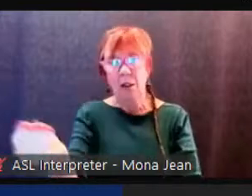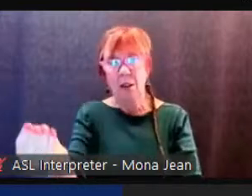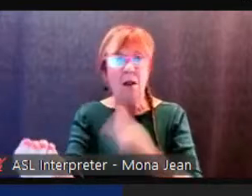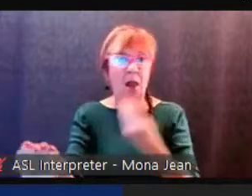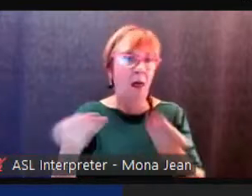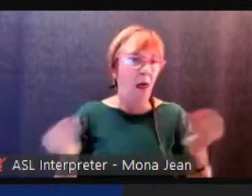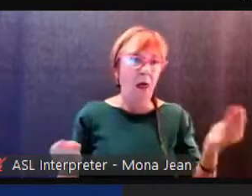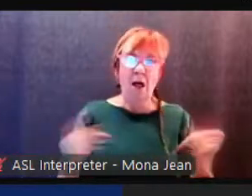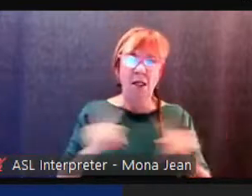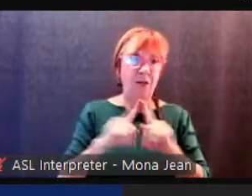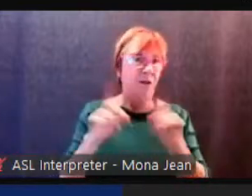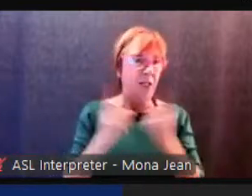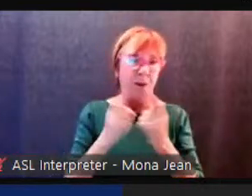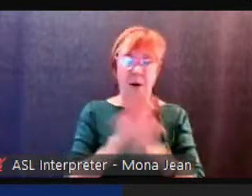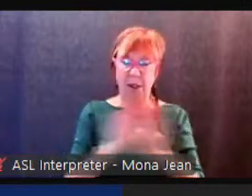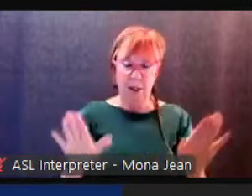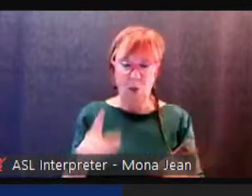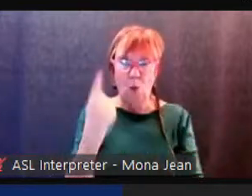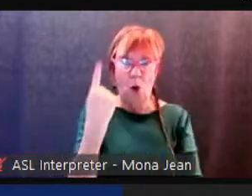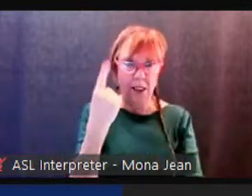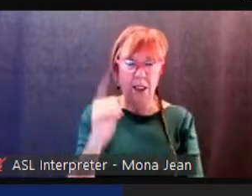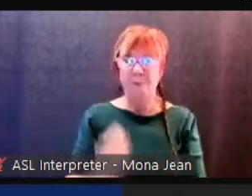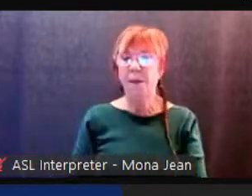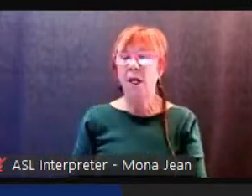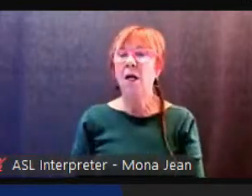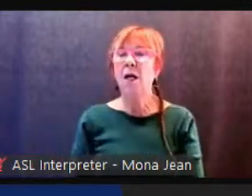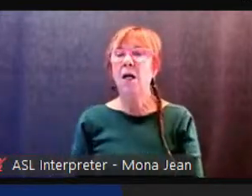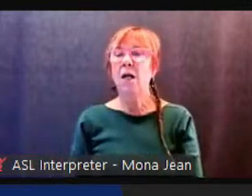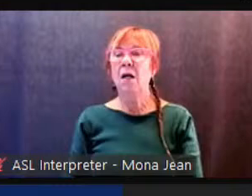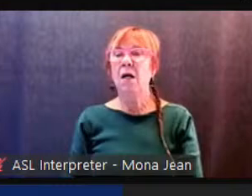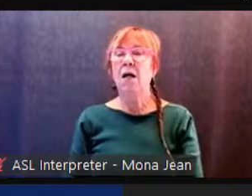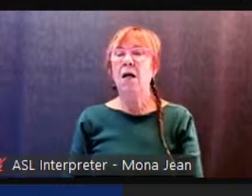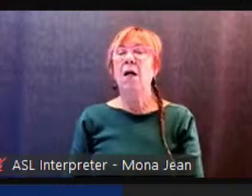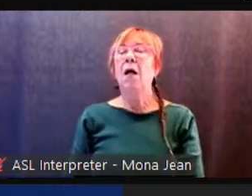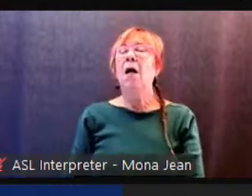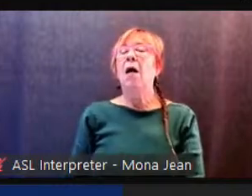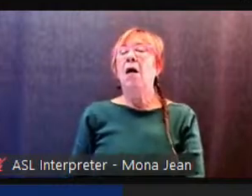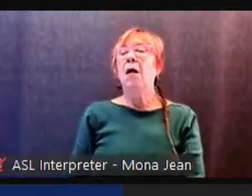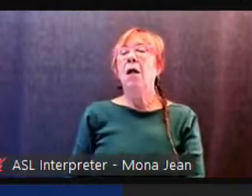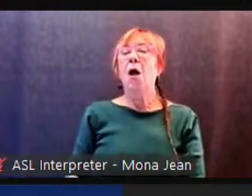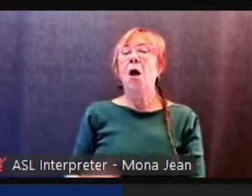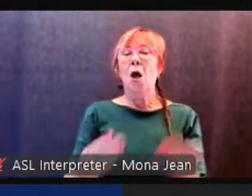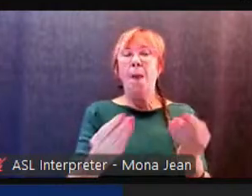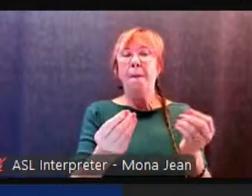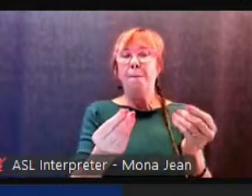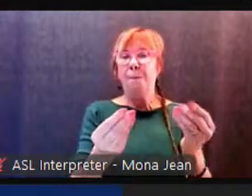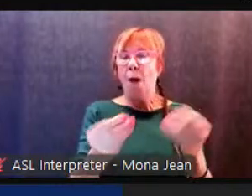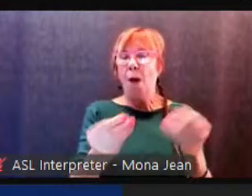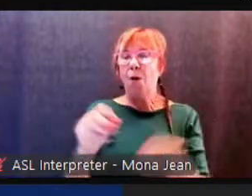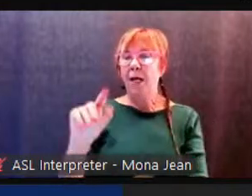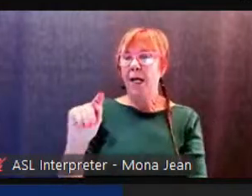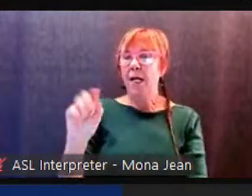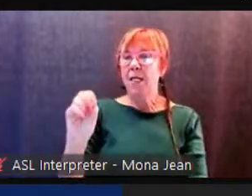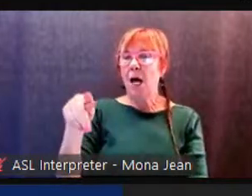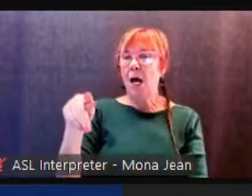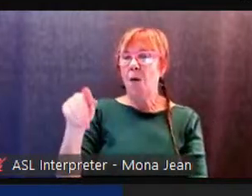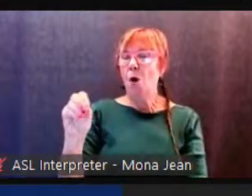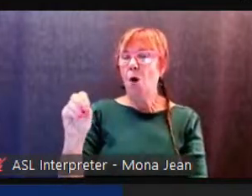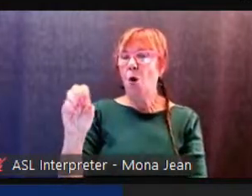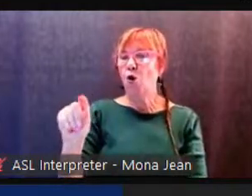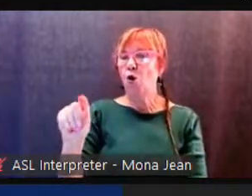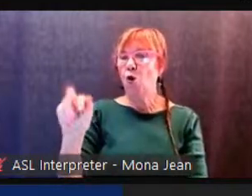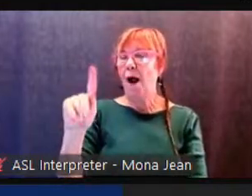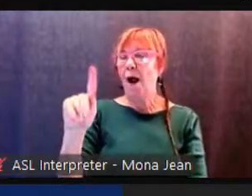part to that question is property topographical survey and geology or